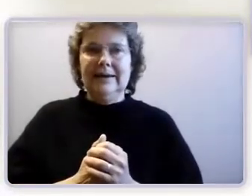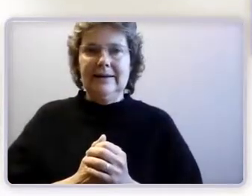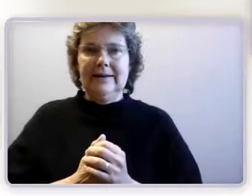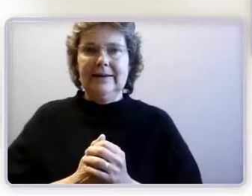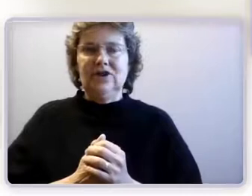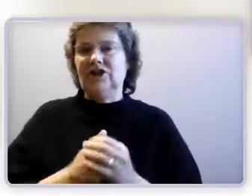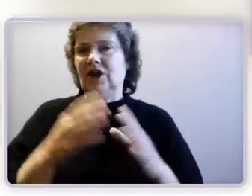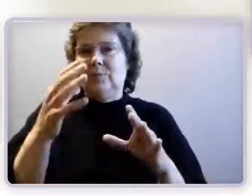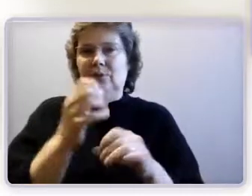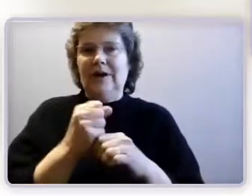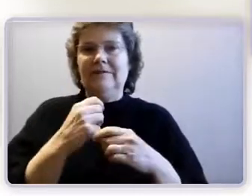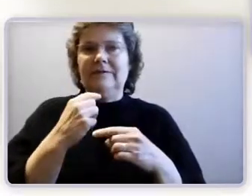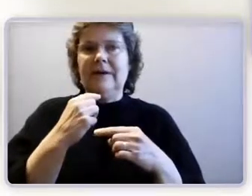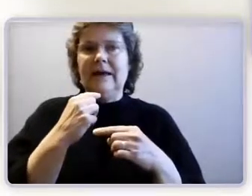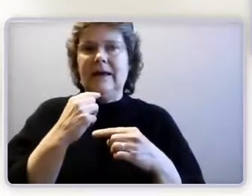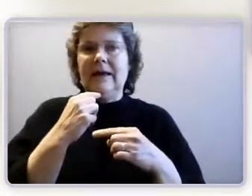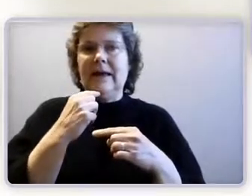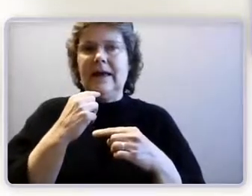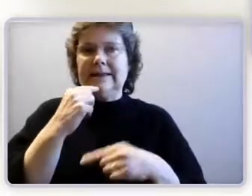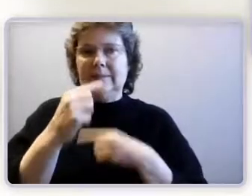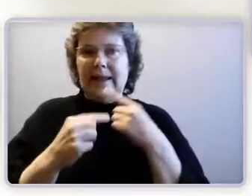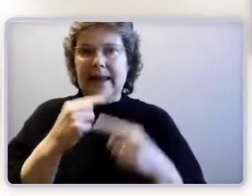explanation of our role